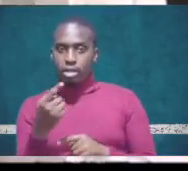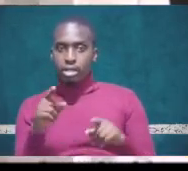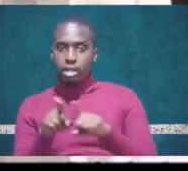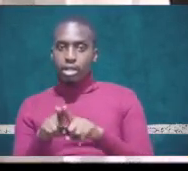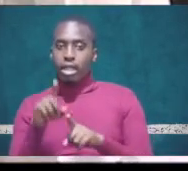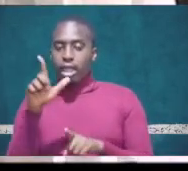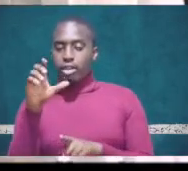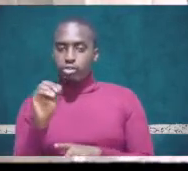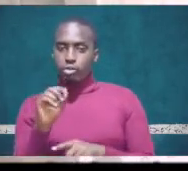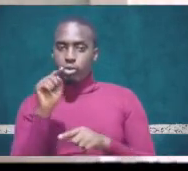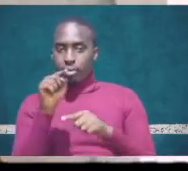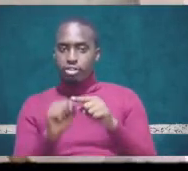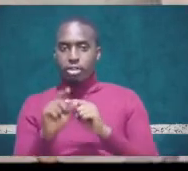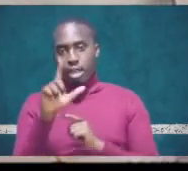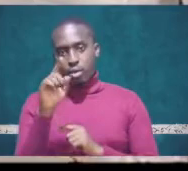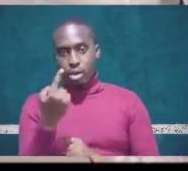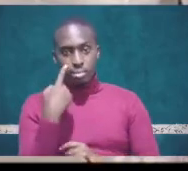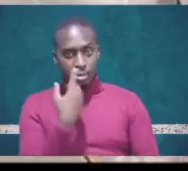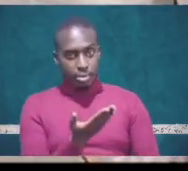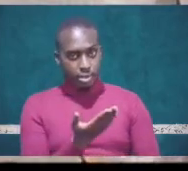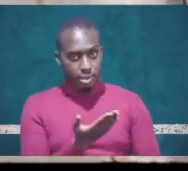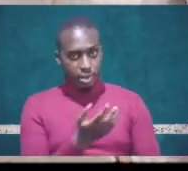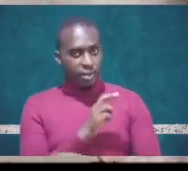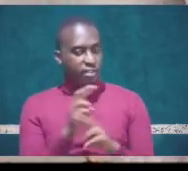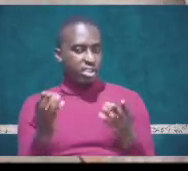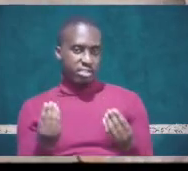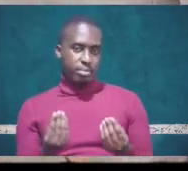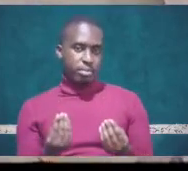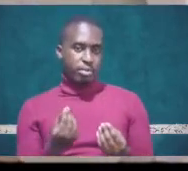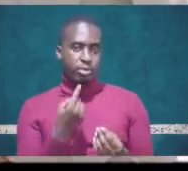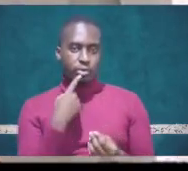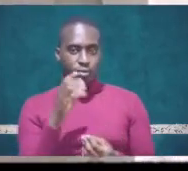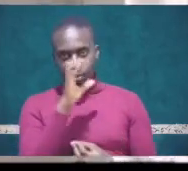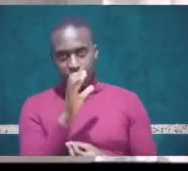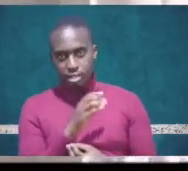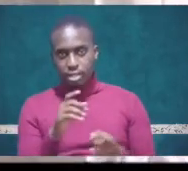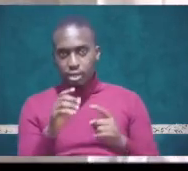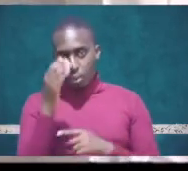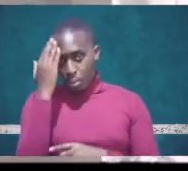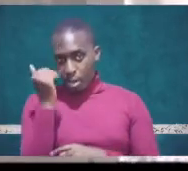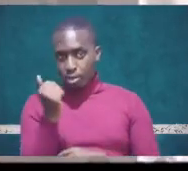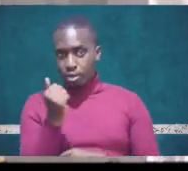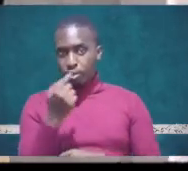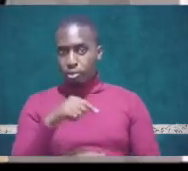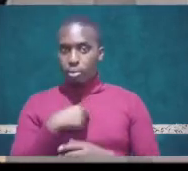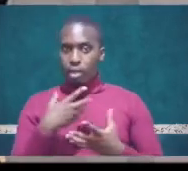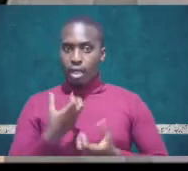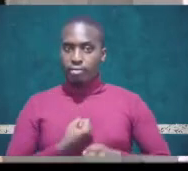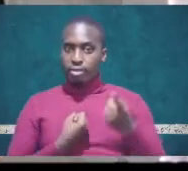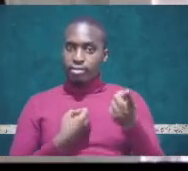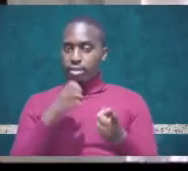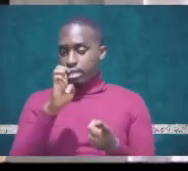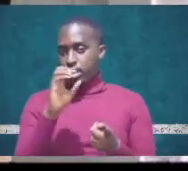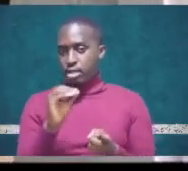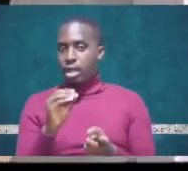over L1. Do you see this? Very simple to just to find. It's because we have this E